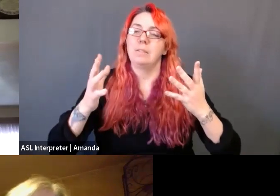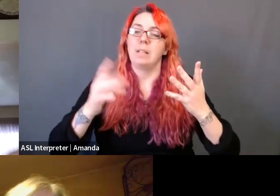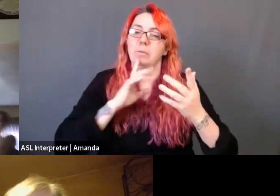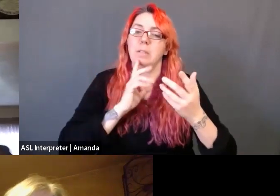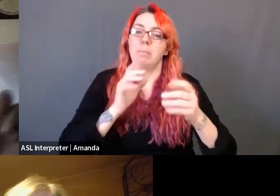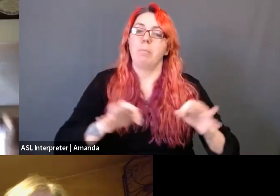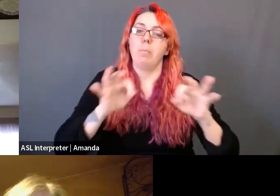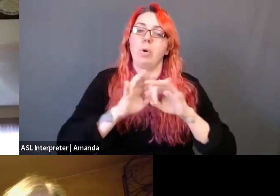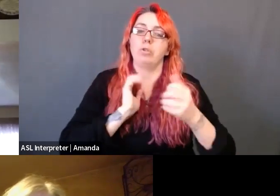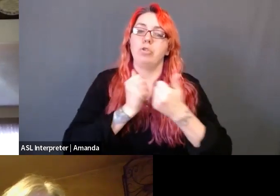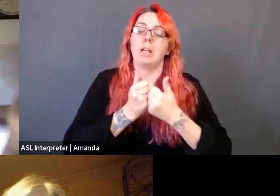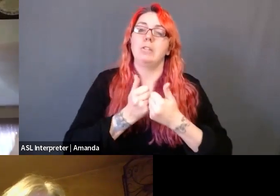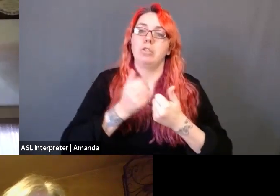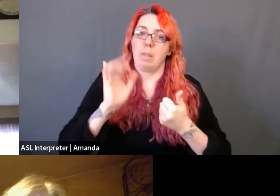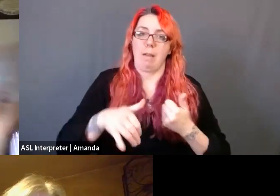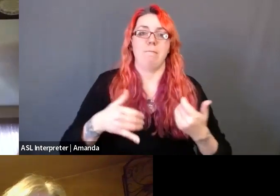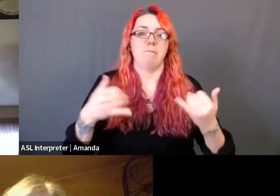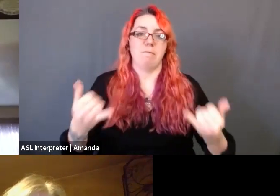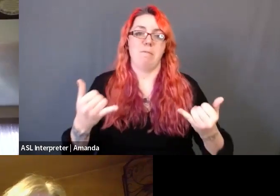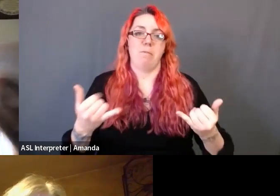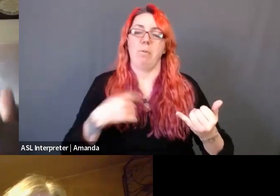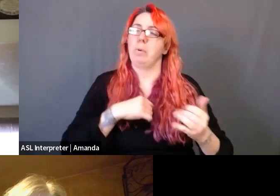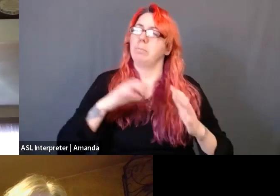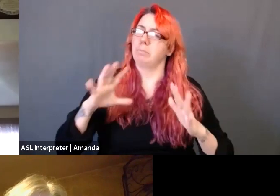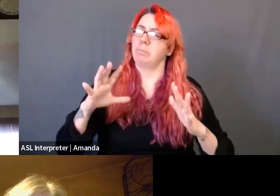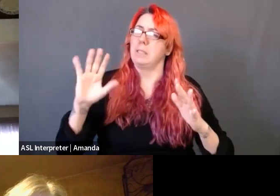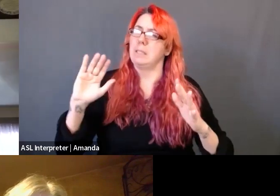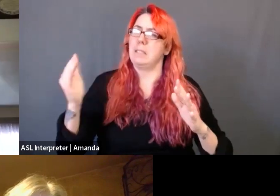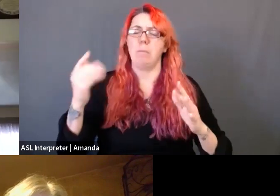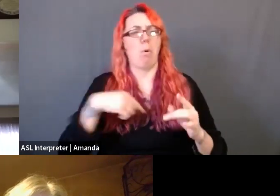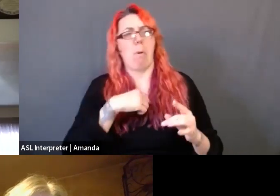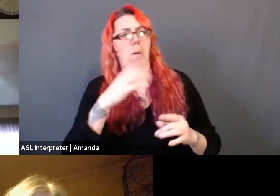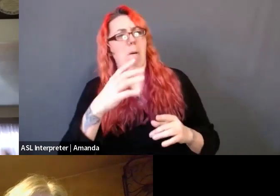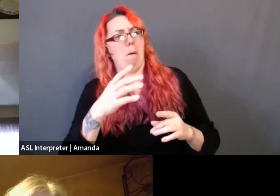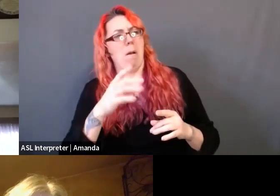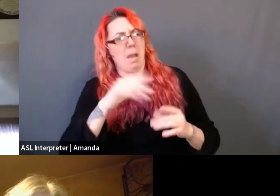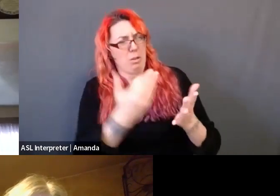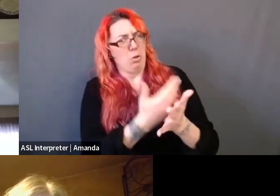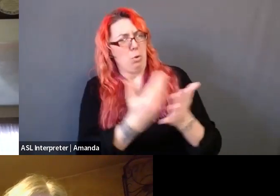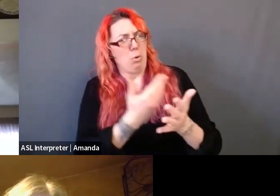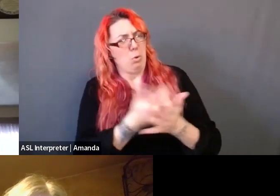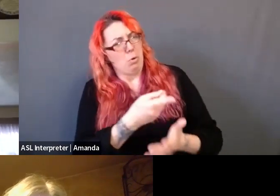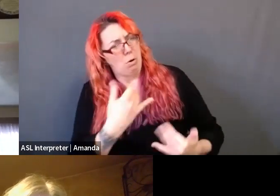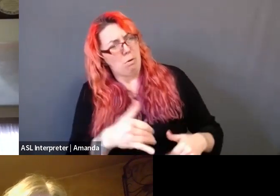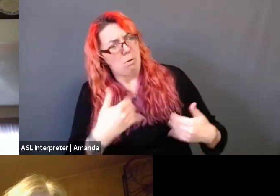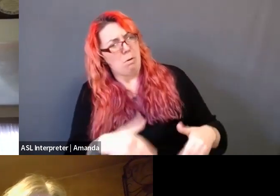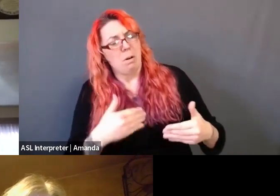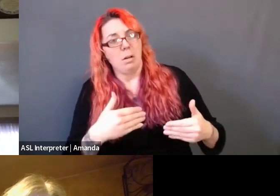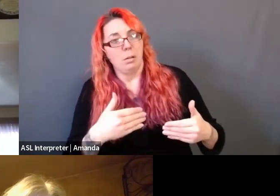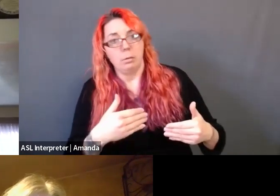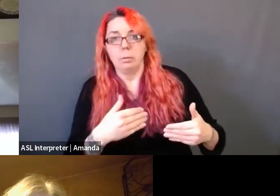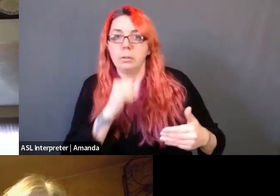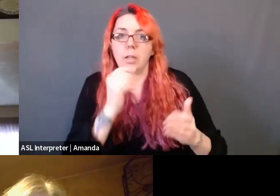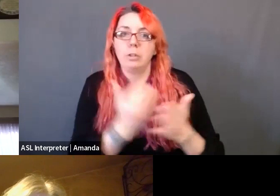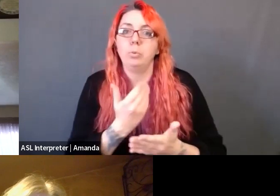this idea that we're doing something that goes against everything we've ever known, when in fact, actually what it's doing is actually returning us back to what we did